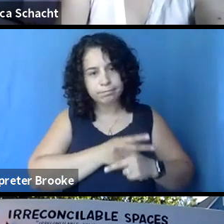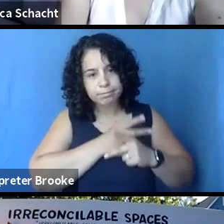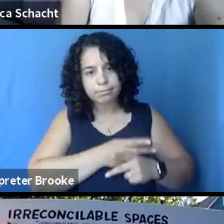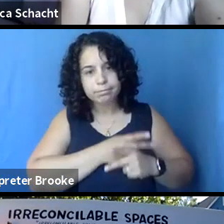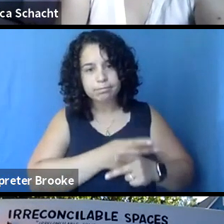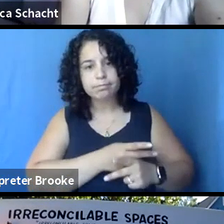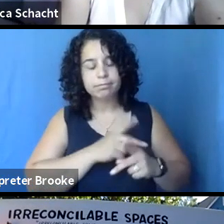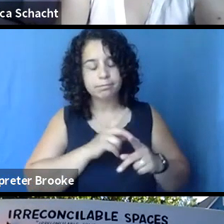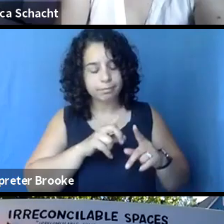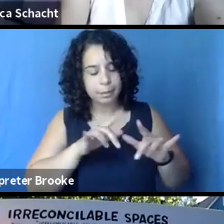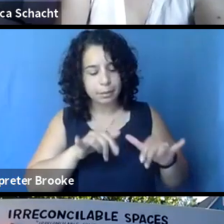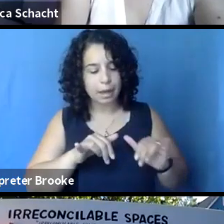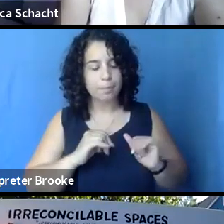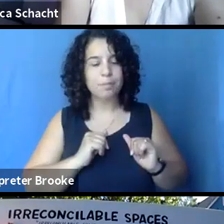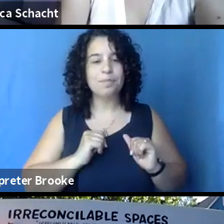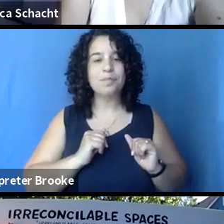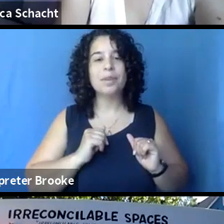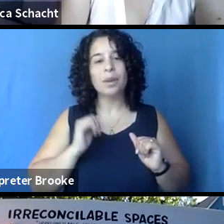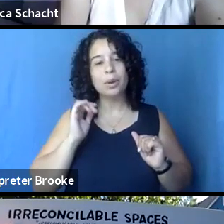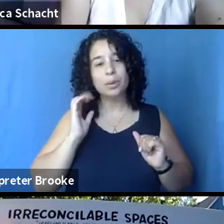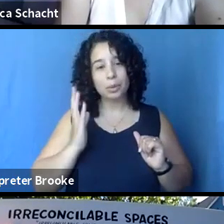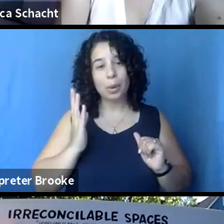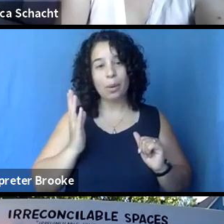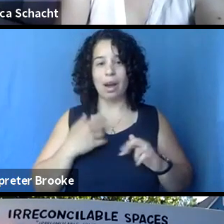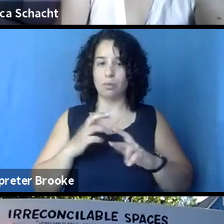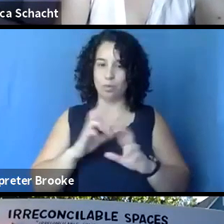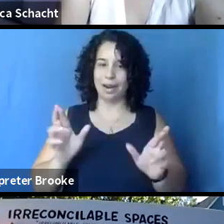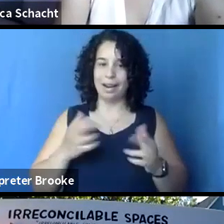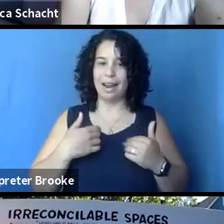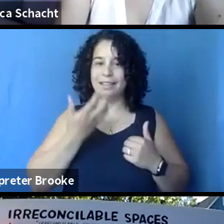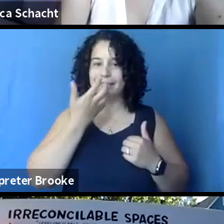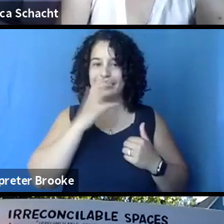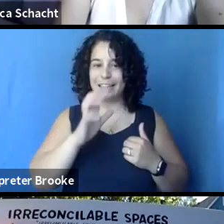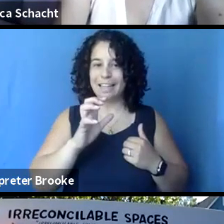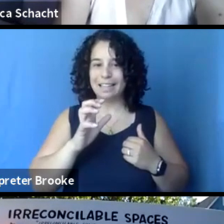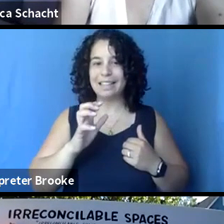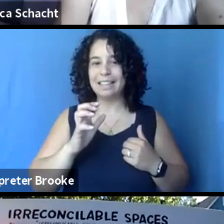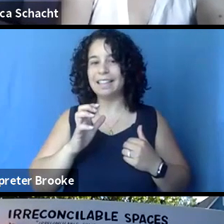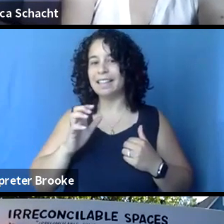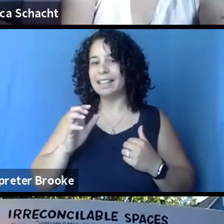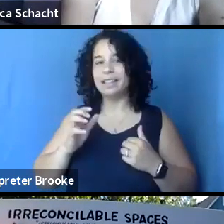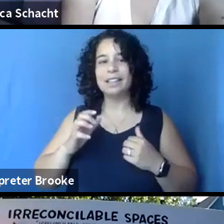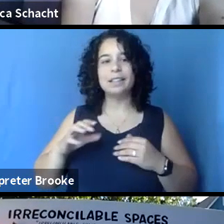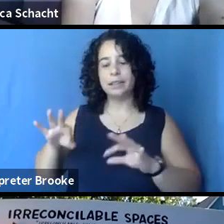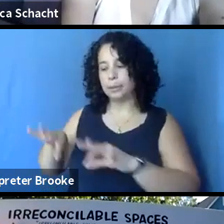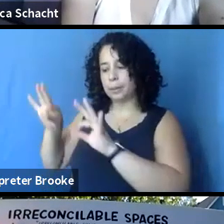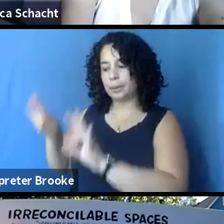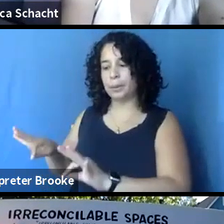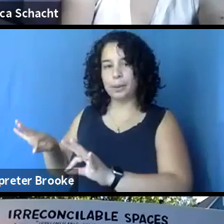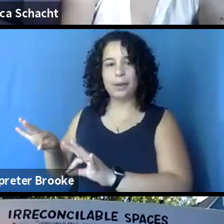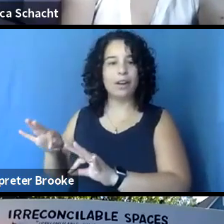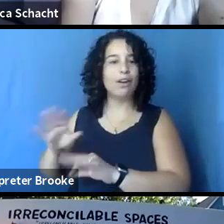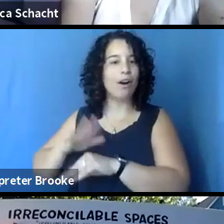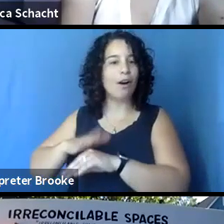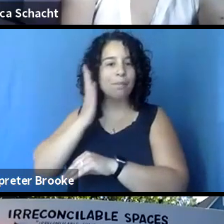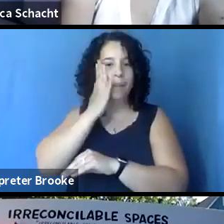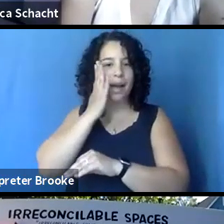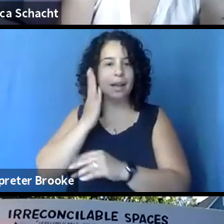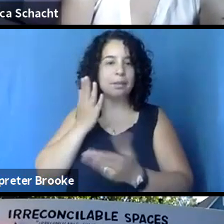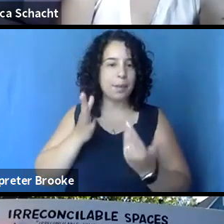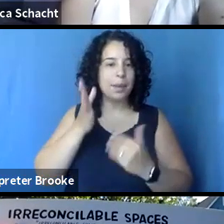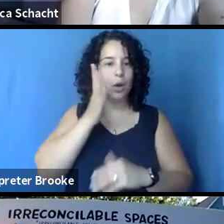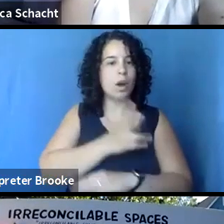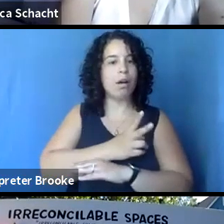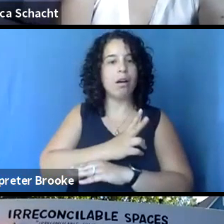jade heating pad set up on my daughter's bed. So I might just like slink away to there eventually